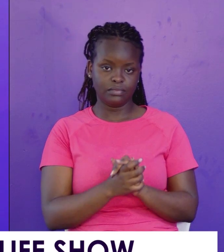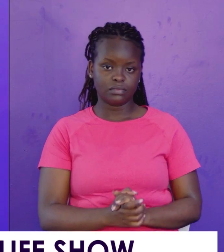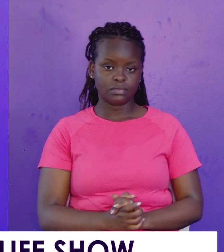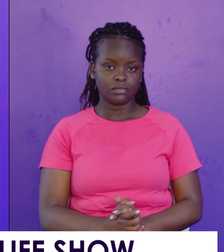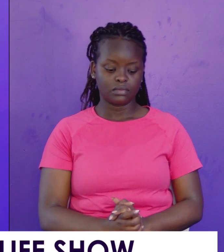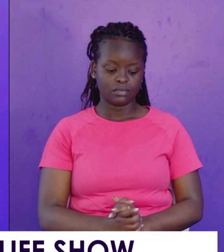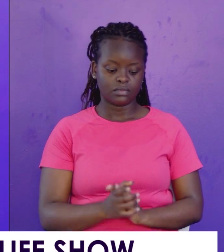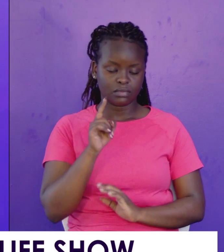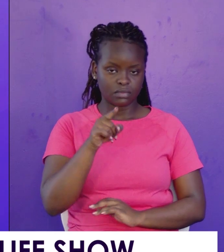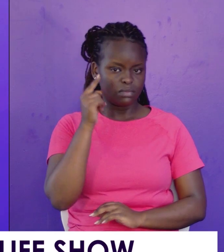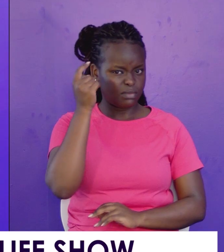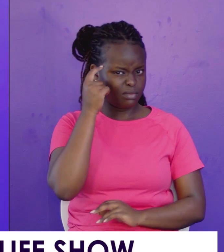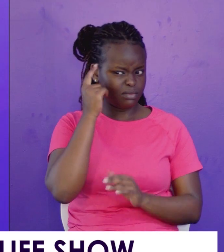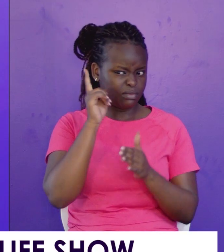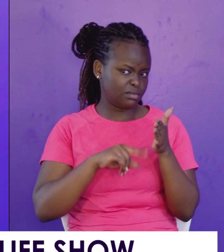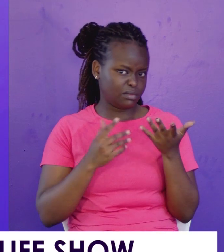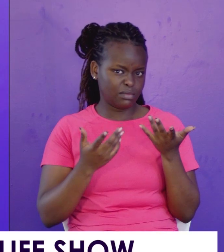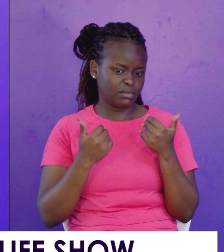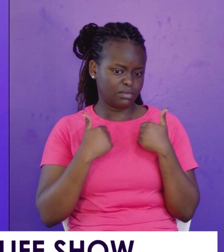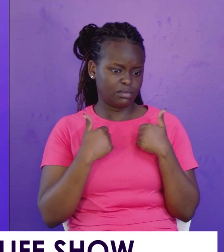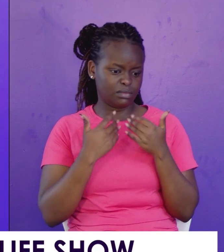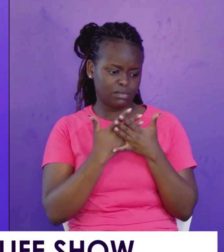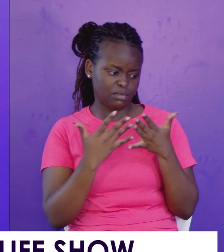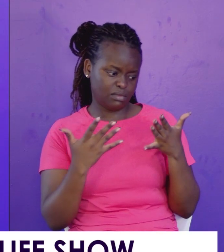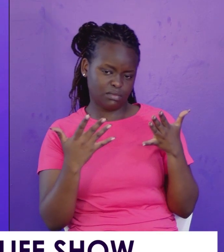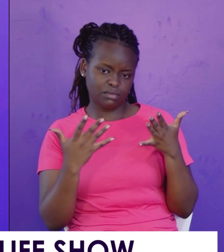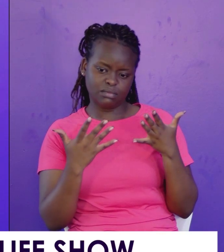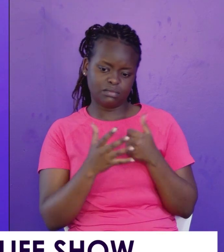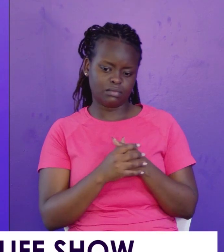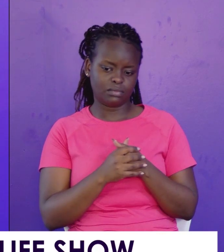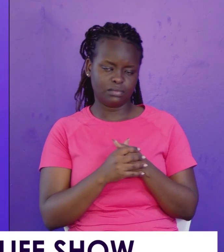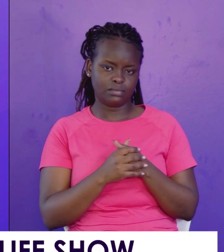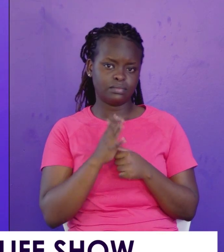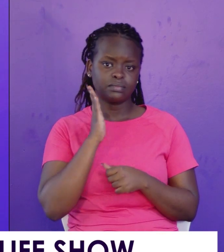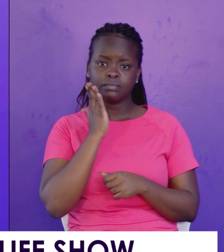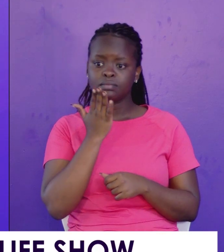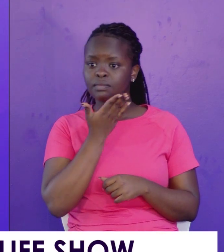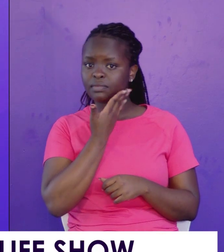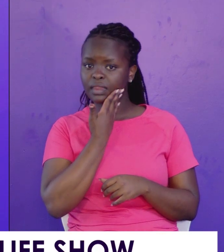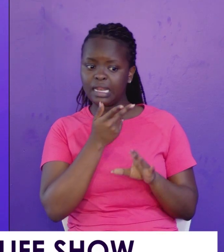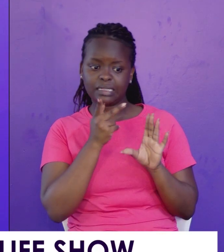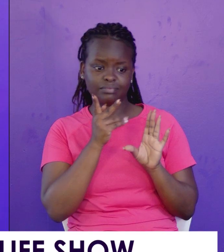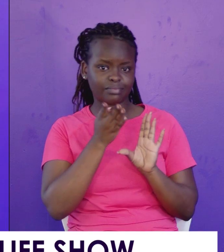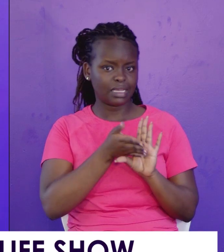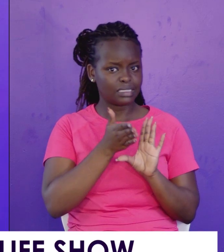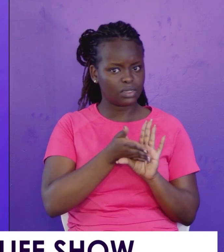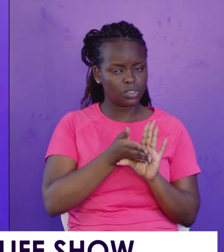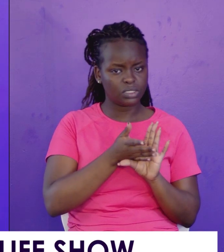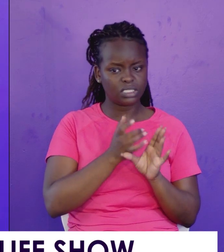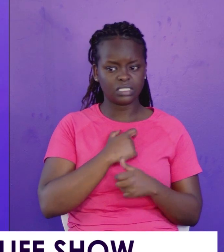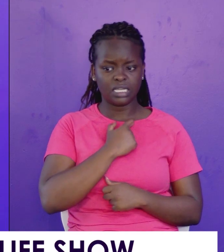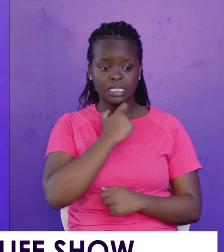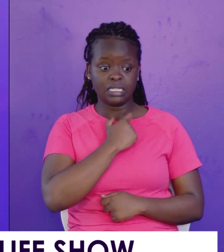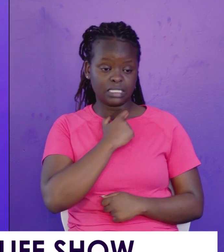What do you have to say about that? Do you have something like, you know, color psychology, tie culture, and all stuff like